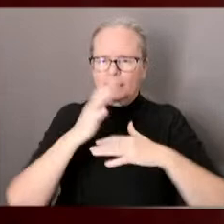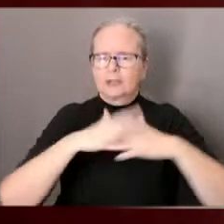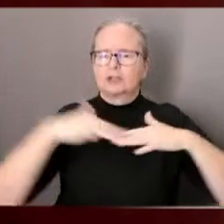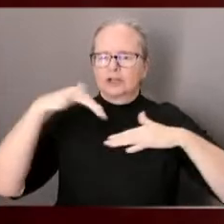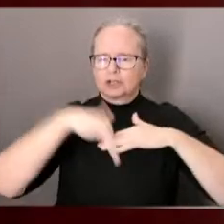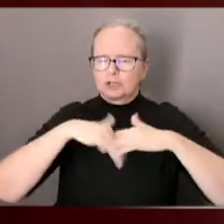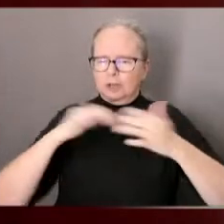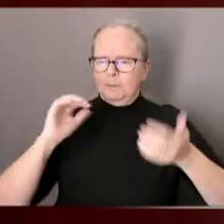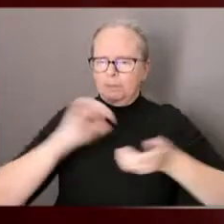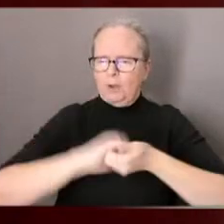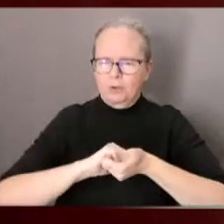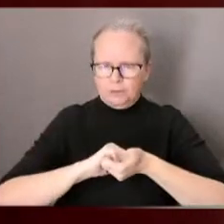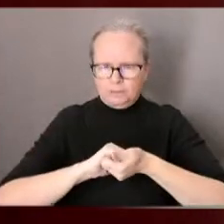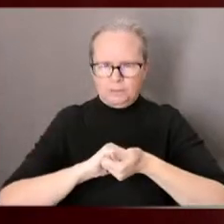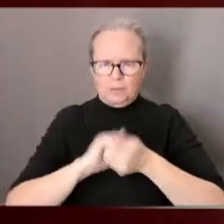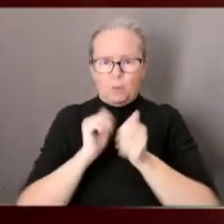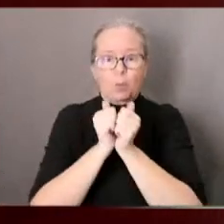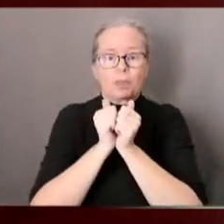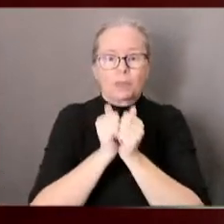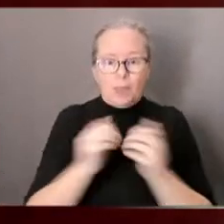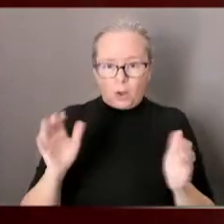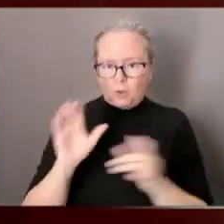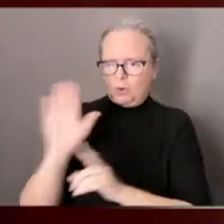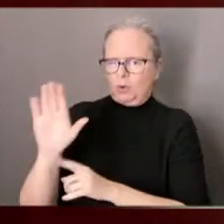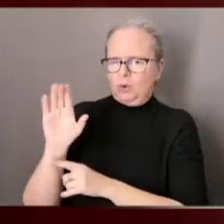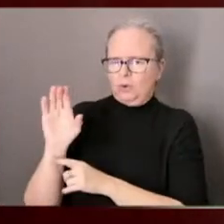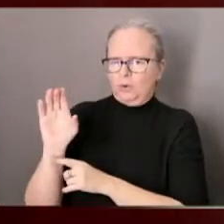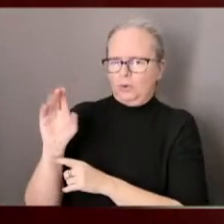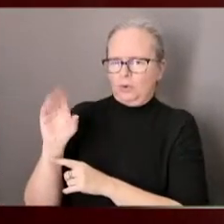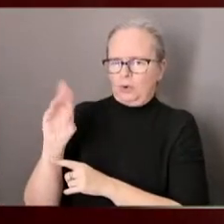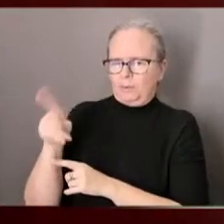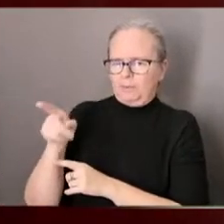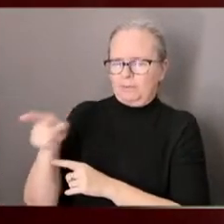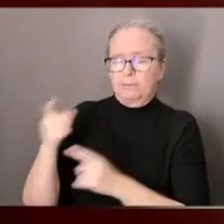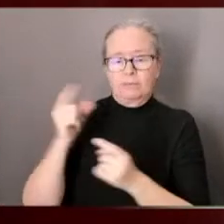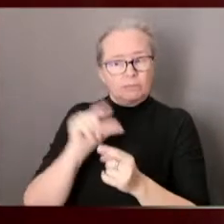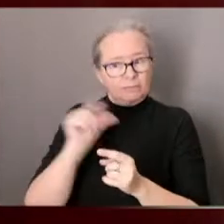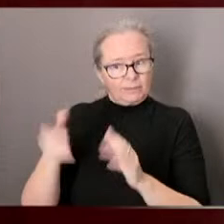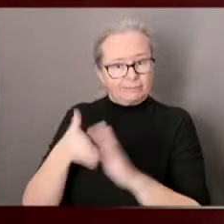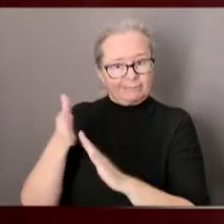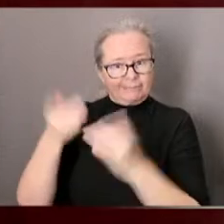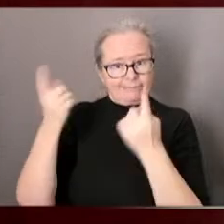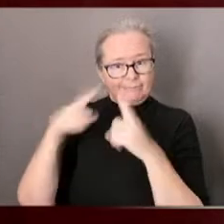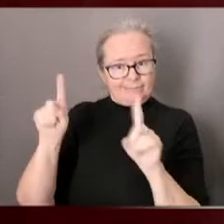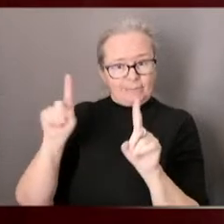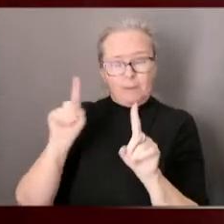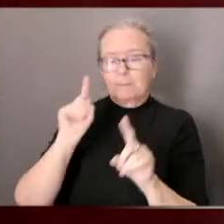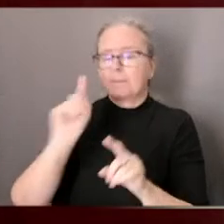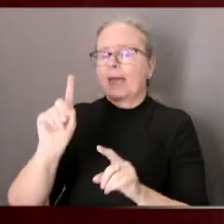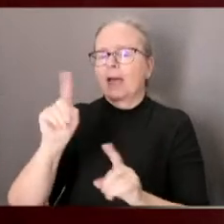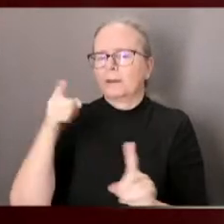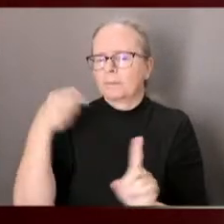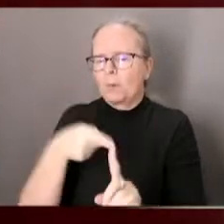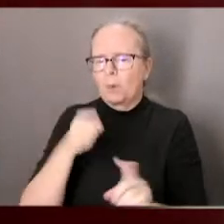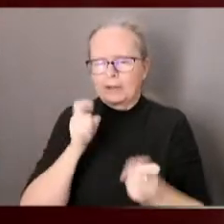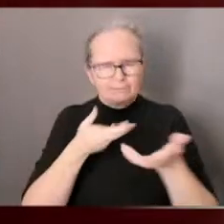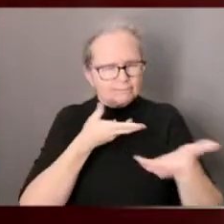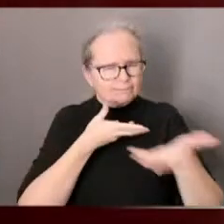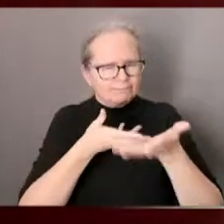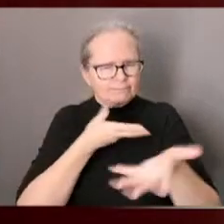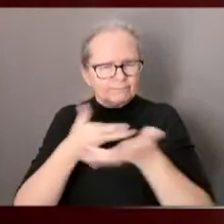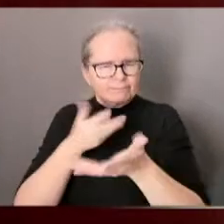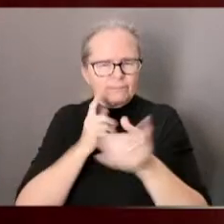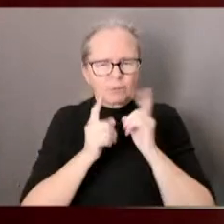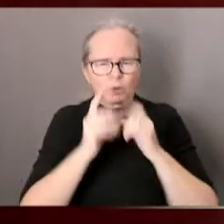think this government actually got right but the key is consultation with First Nations and we take that responsibility seriously oh and for the record